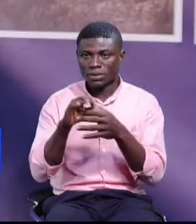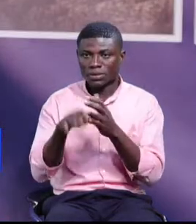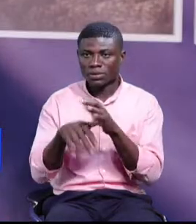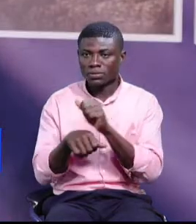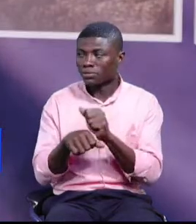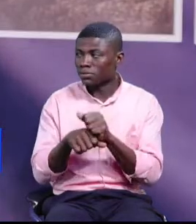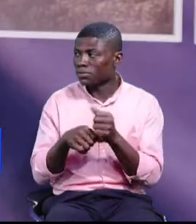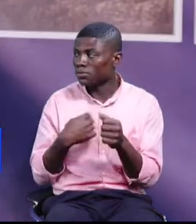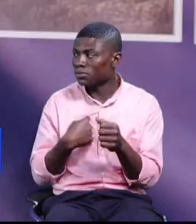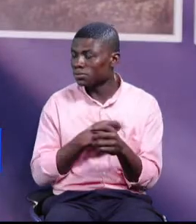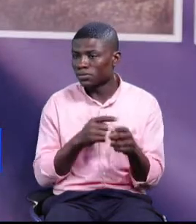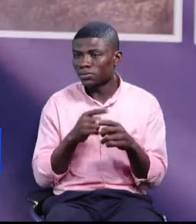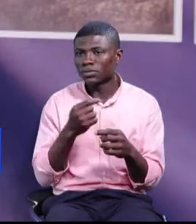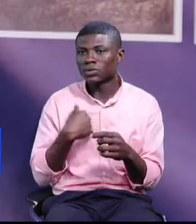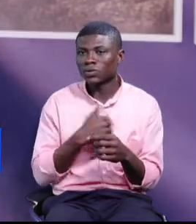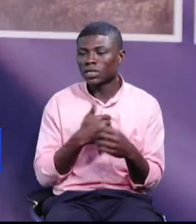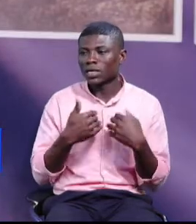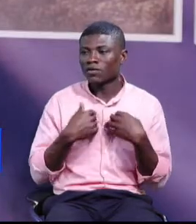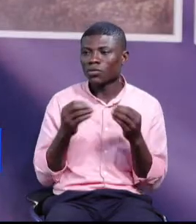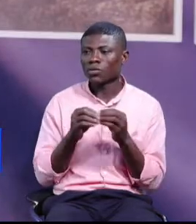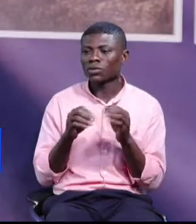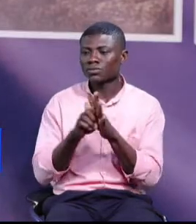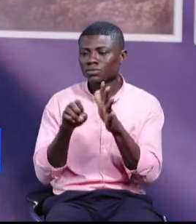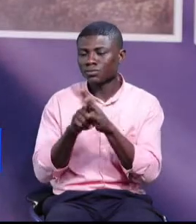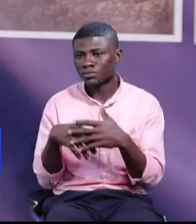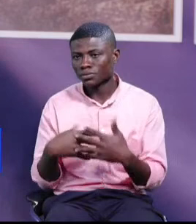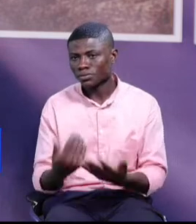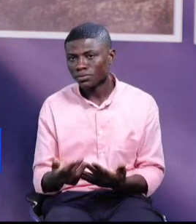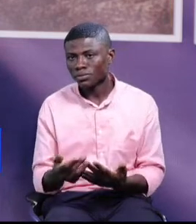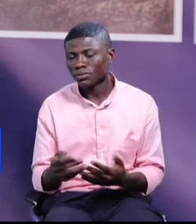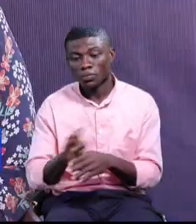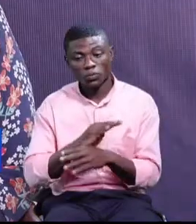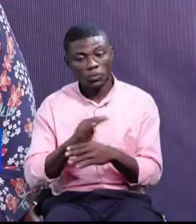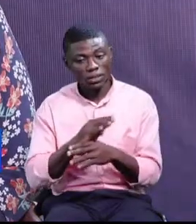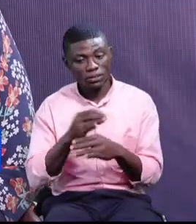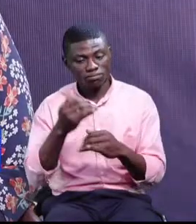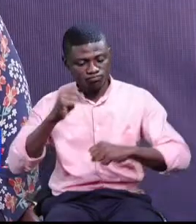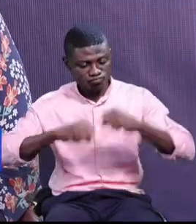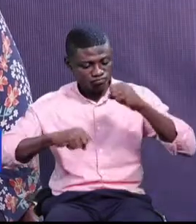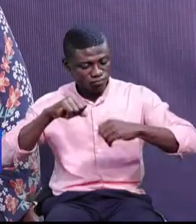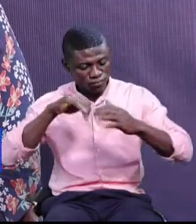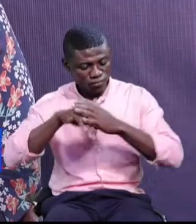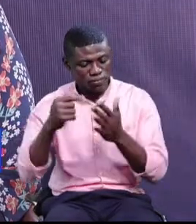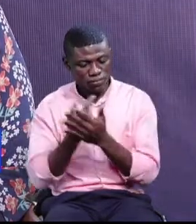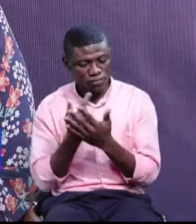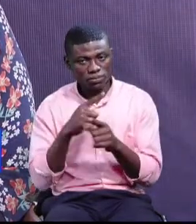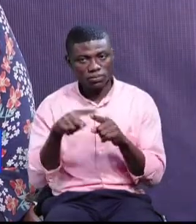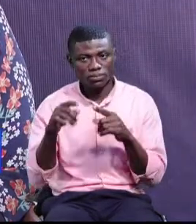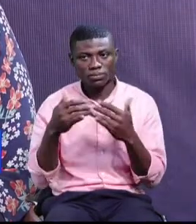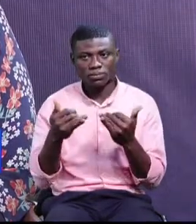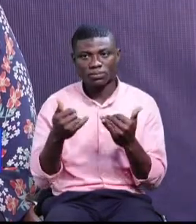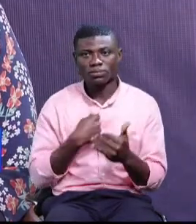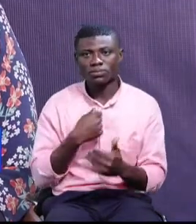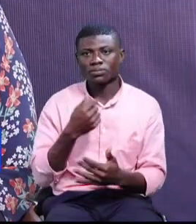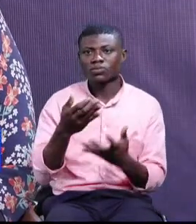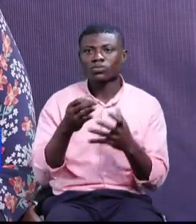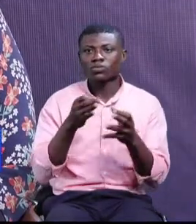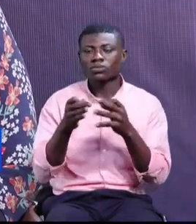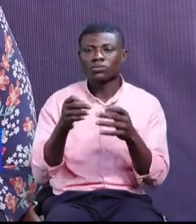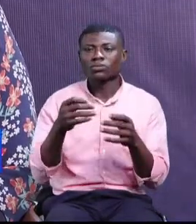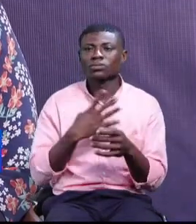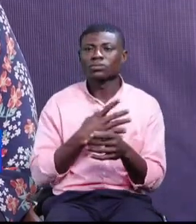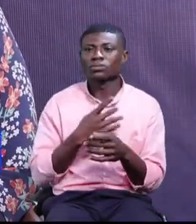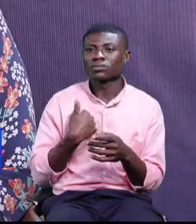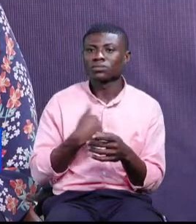We've given you several examples that really businesses are thriving in Ghana. So I mean, like we